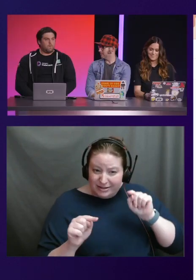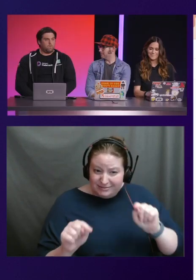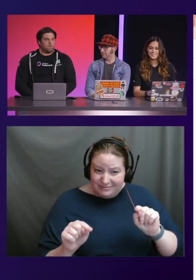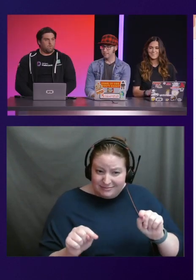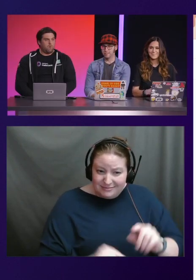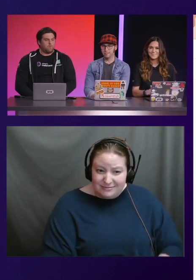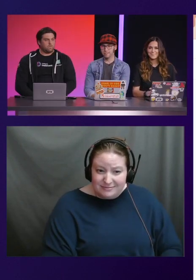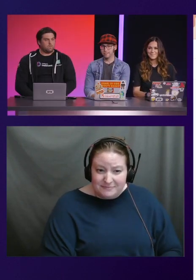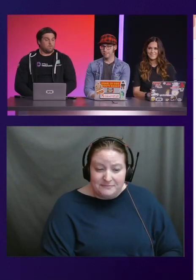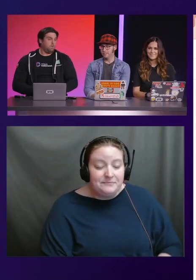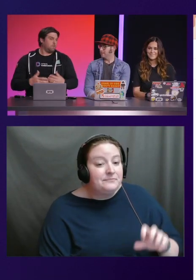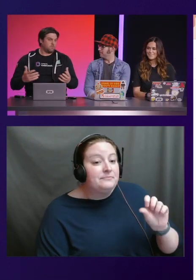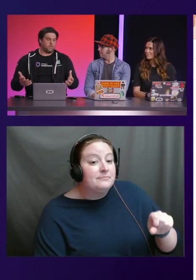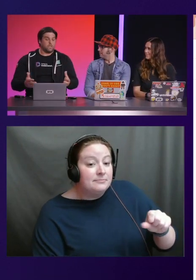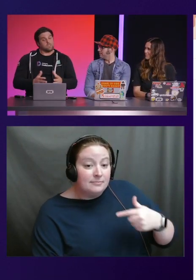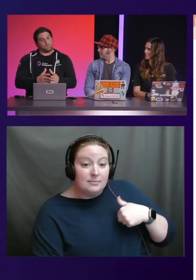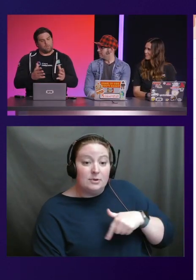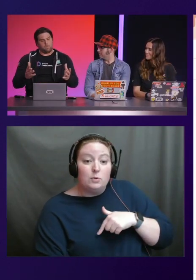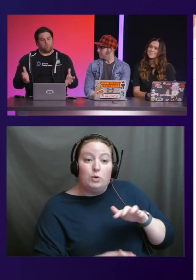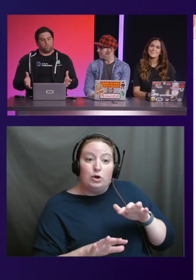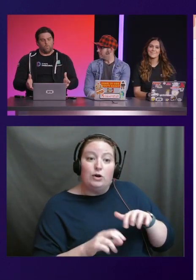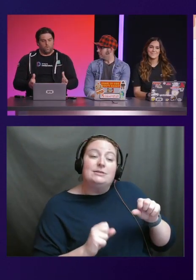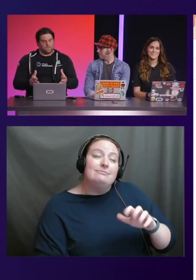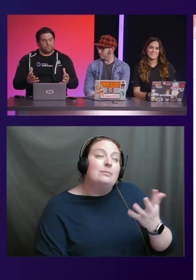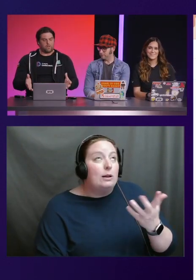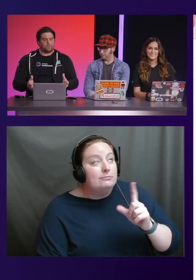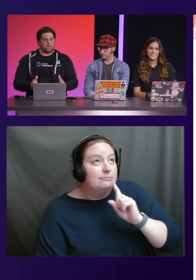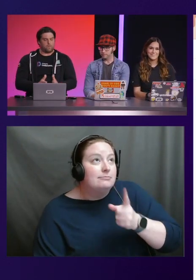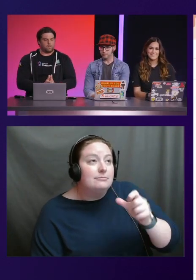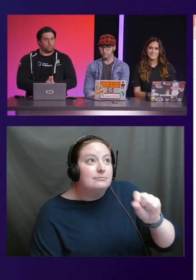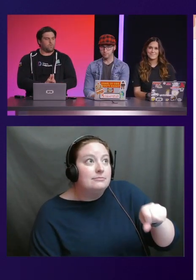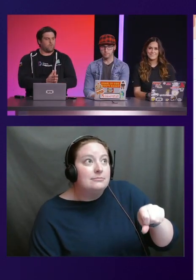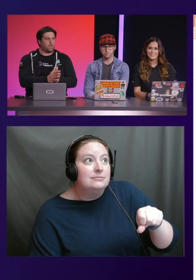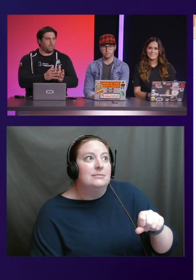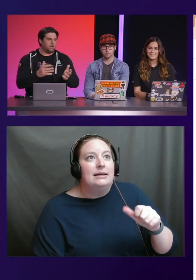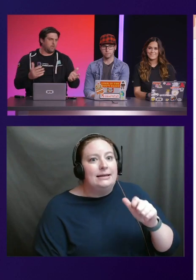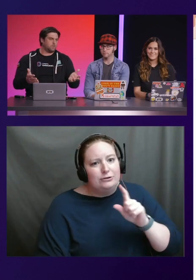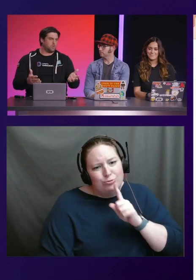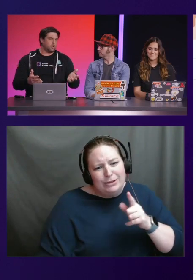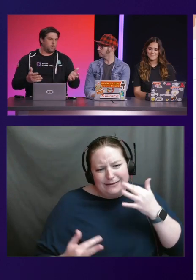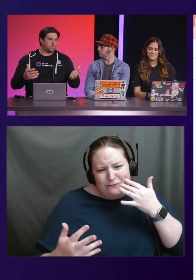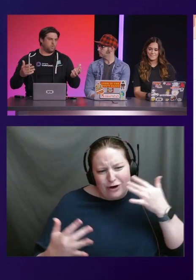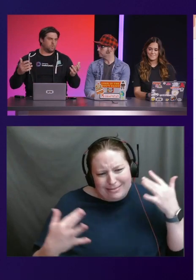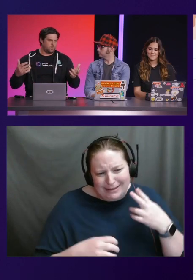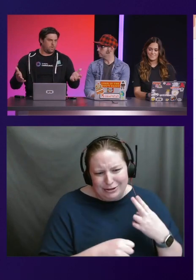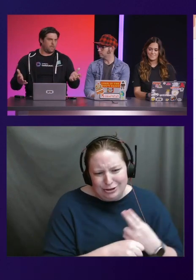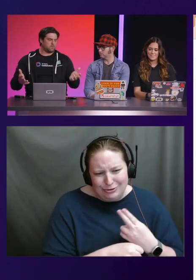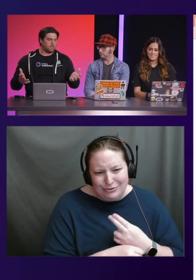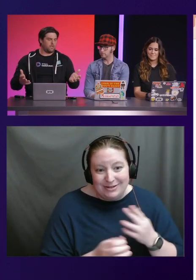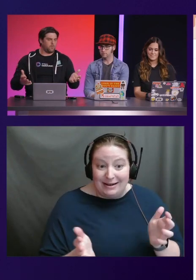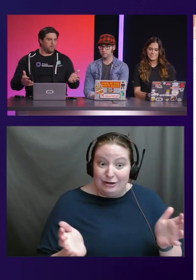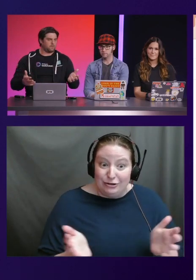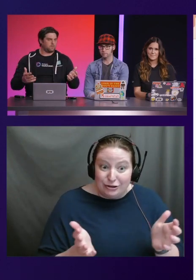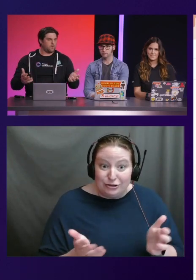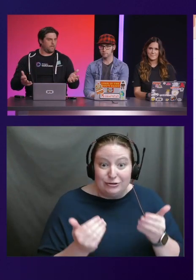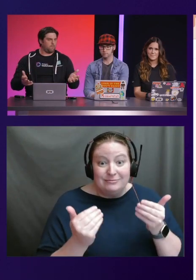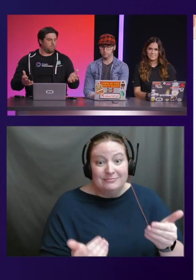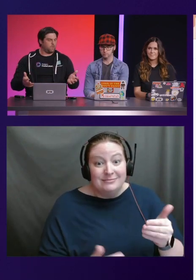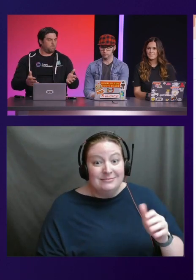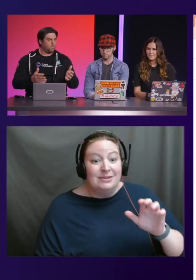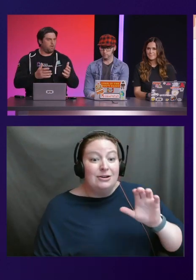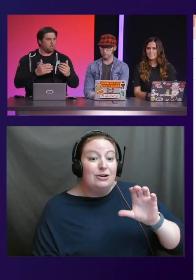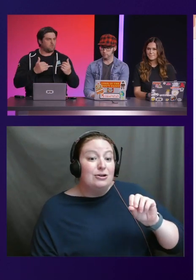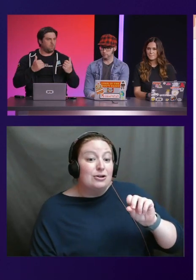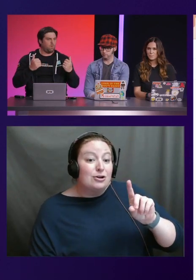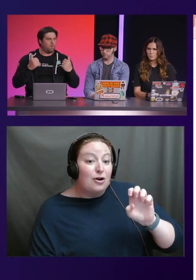so we're hosting, so there is. One, it's very friendly to use, so I encourage you to go to codecatalyst.aws to try it out for